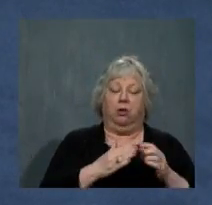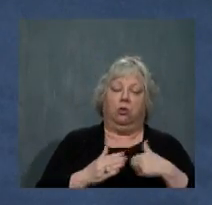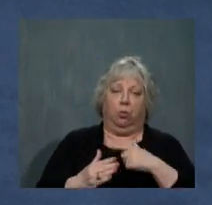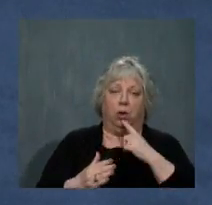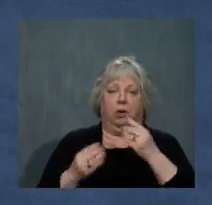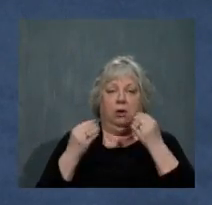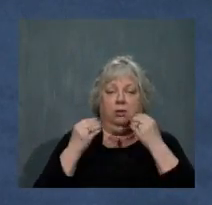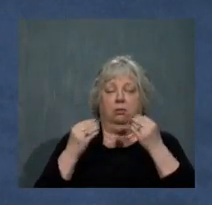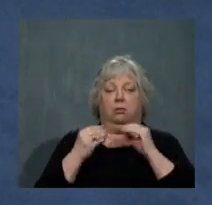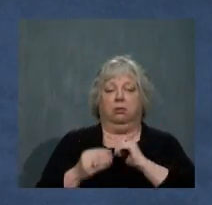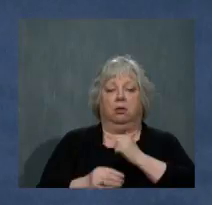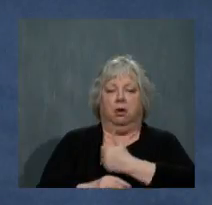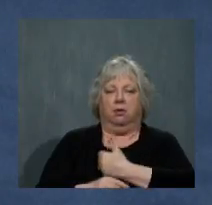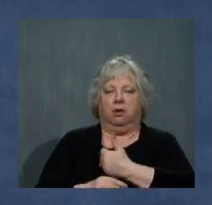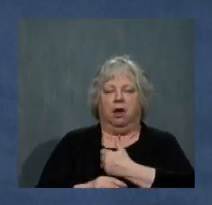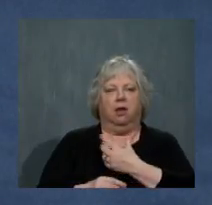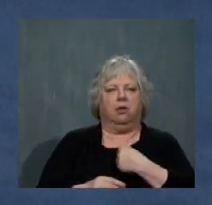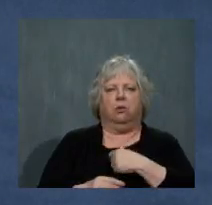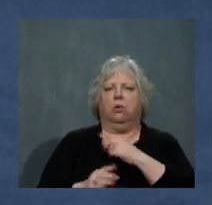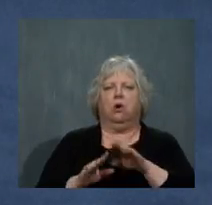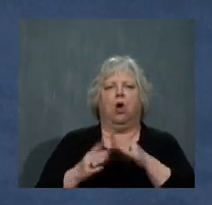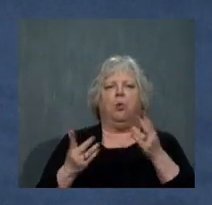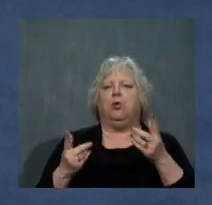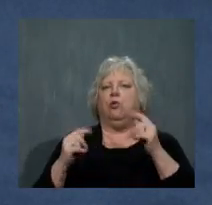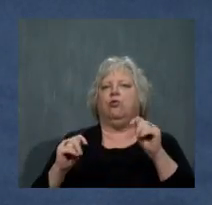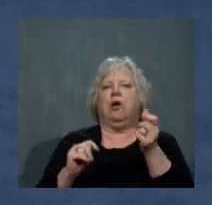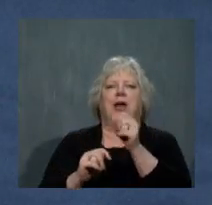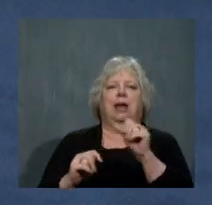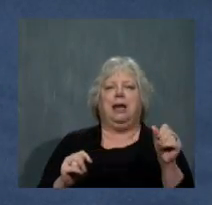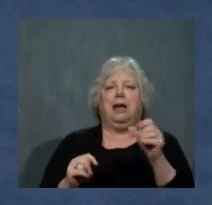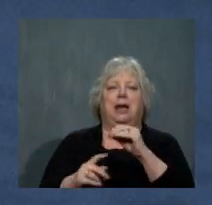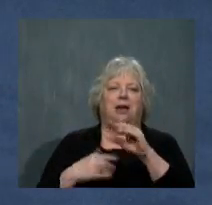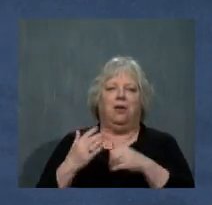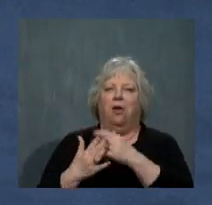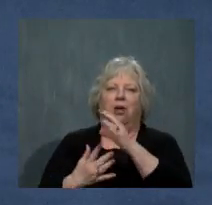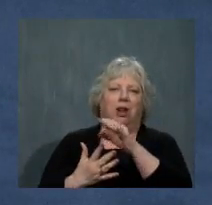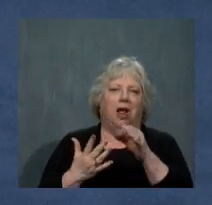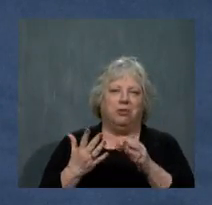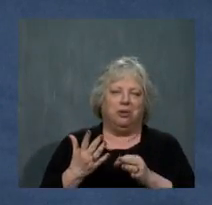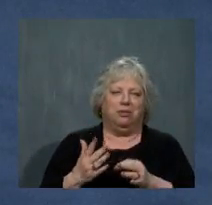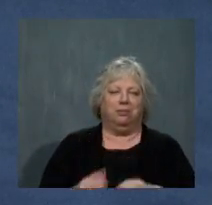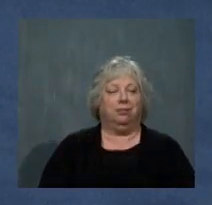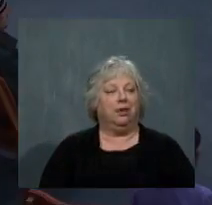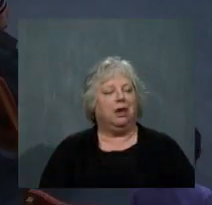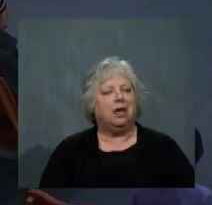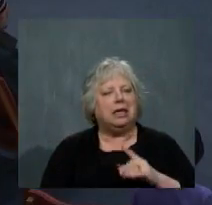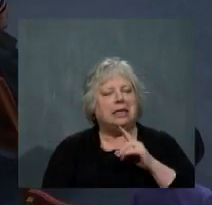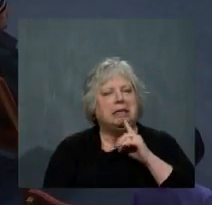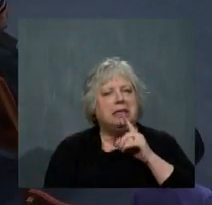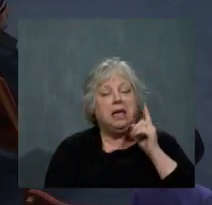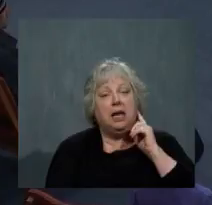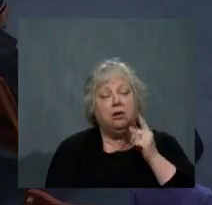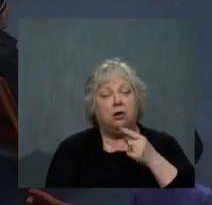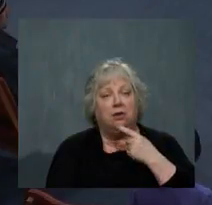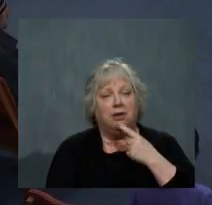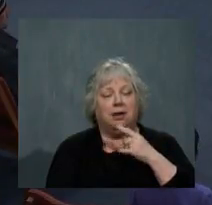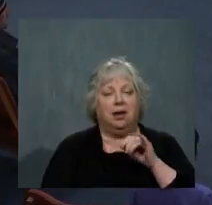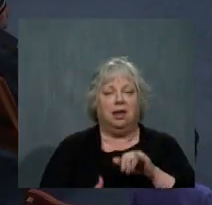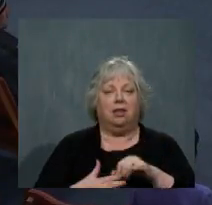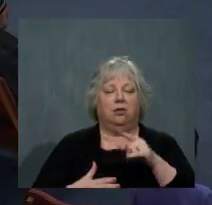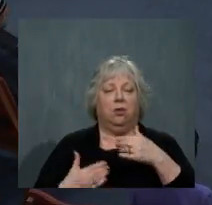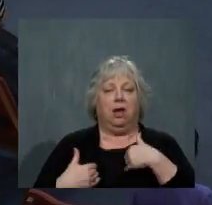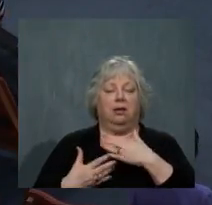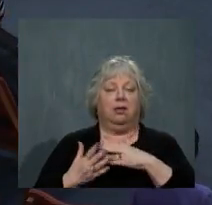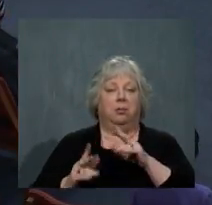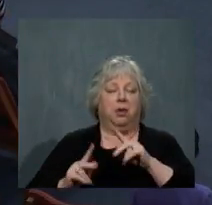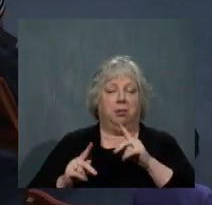open to trying any and all options. So we'll be discussing those things at that meeting. Yes, ma'am. And did I hear you say that you had some people that had stepped up